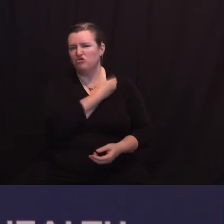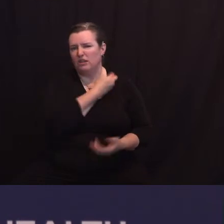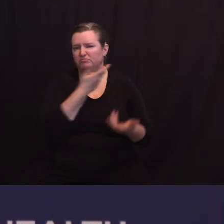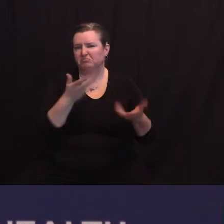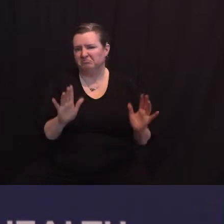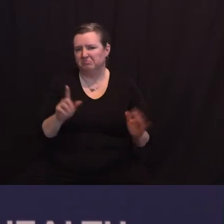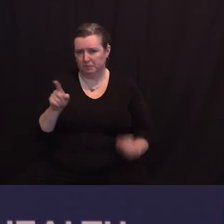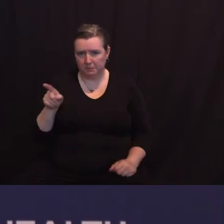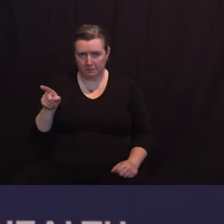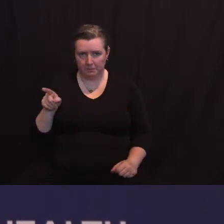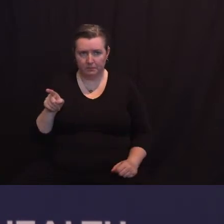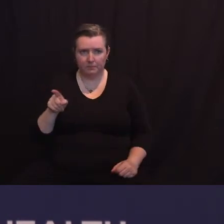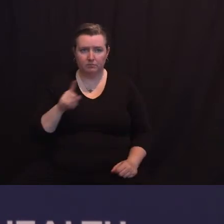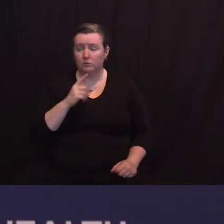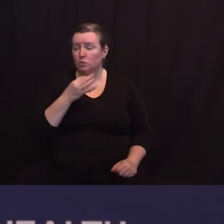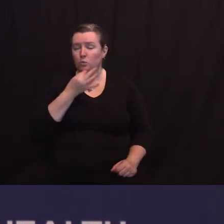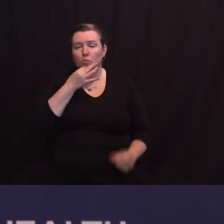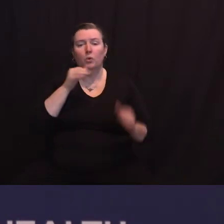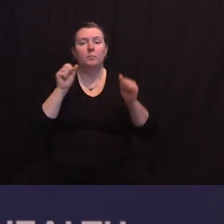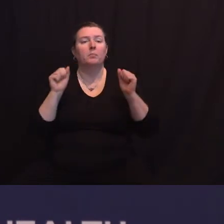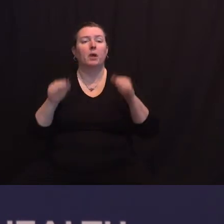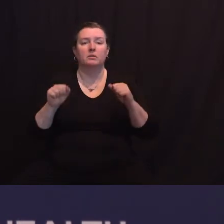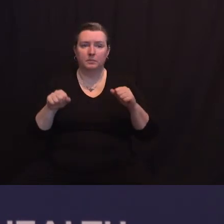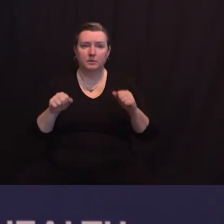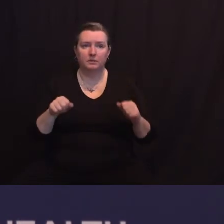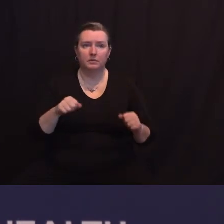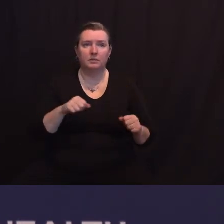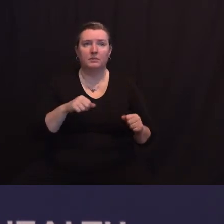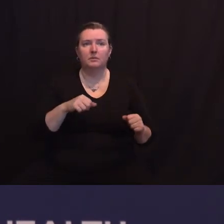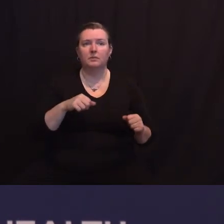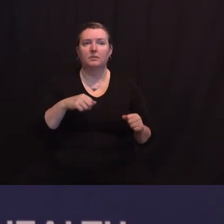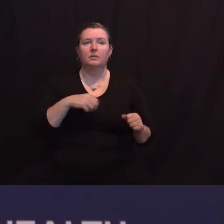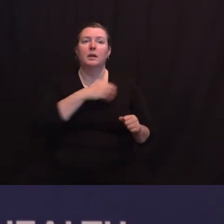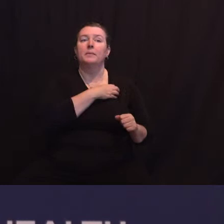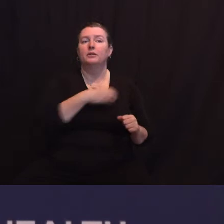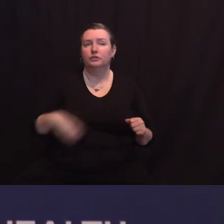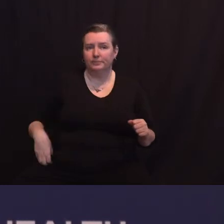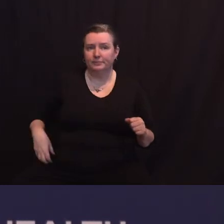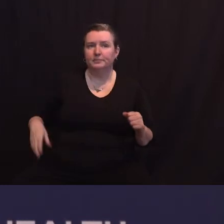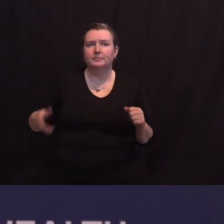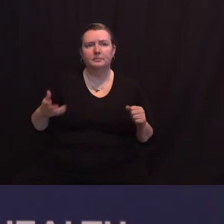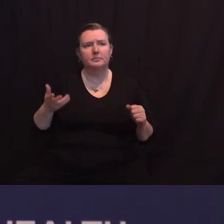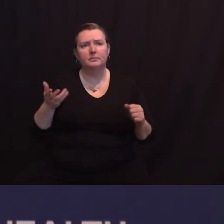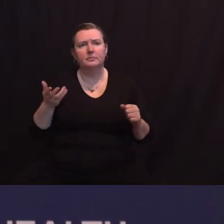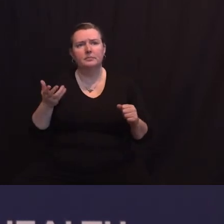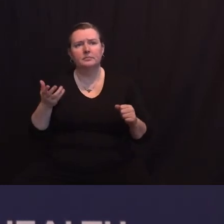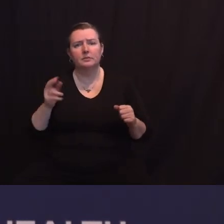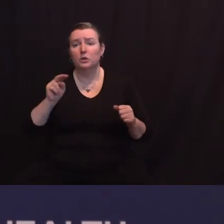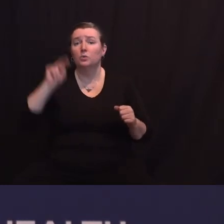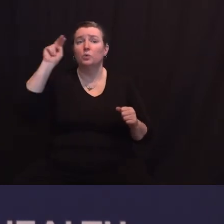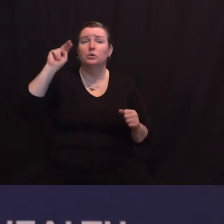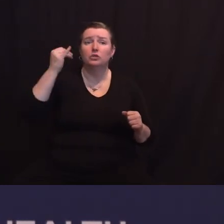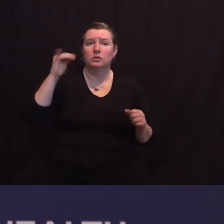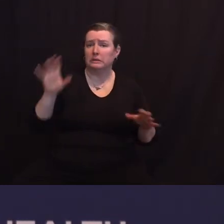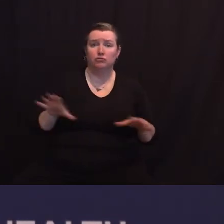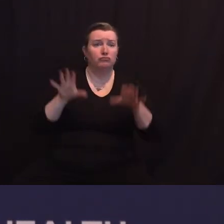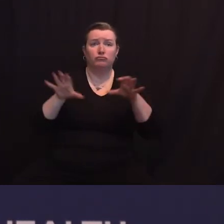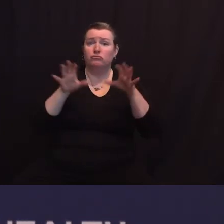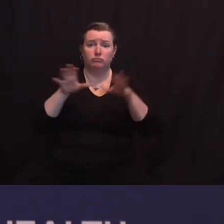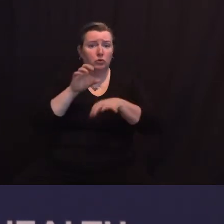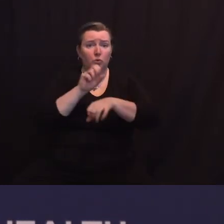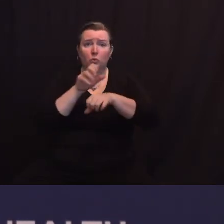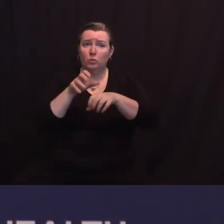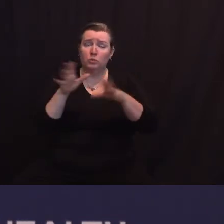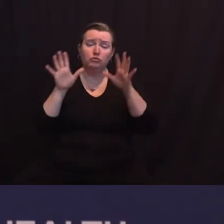Mayor Baraka, by the way, continues to do an extraordinary job. We're going to open things up as soon as we can reasonably open it up, and I think it's going to be somewhat